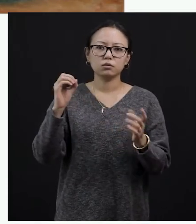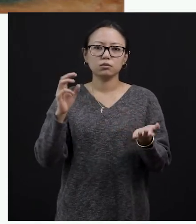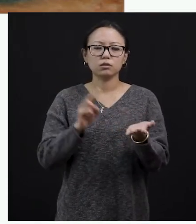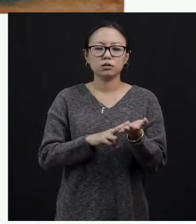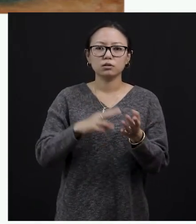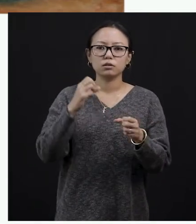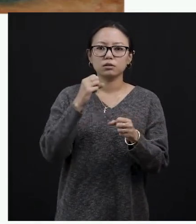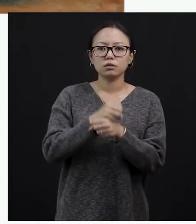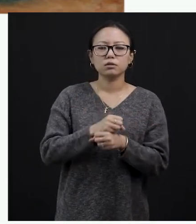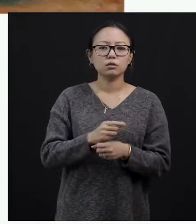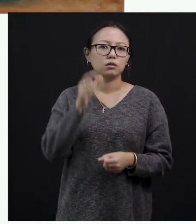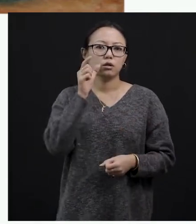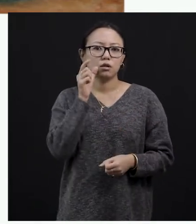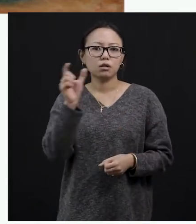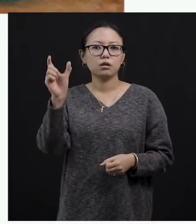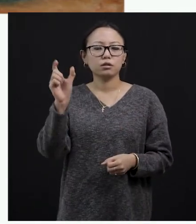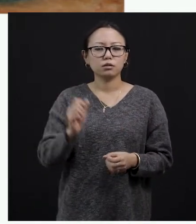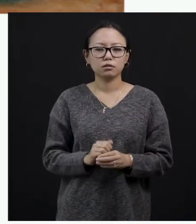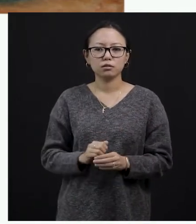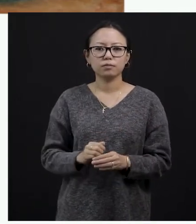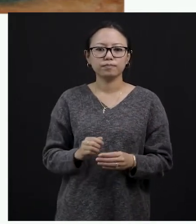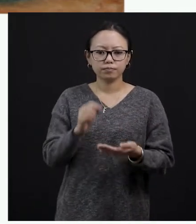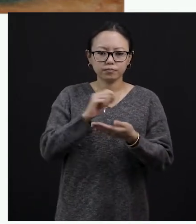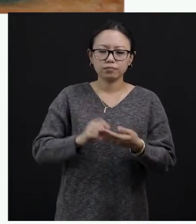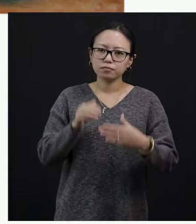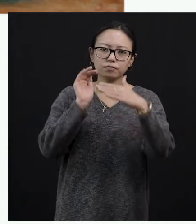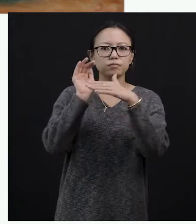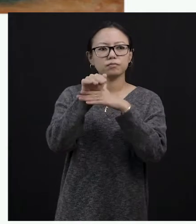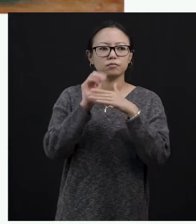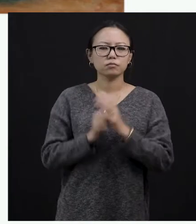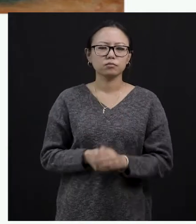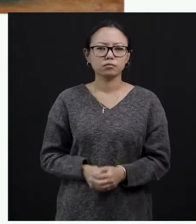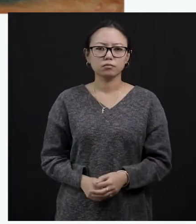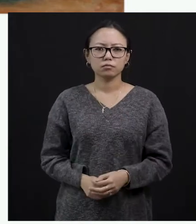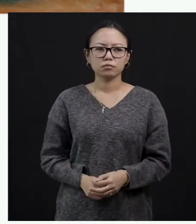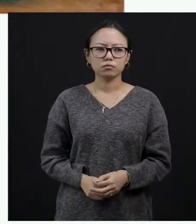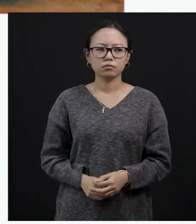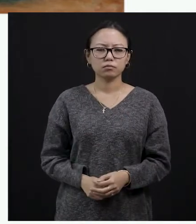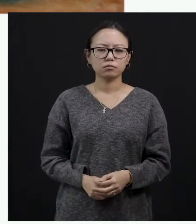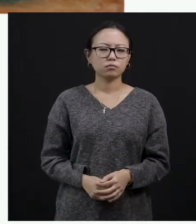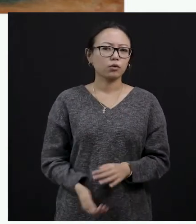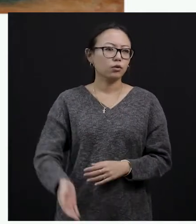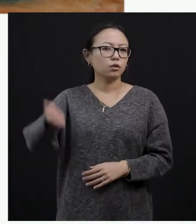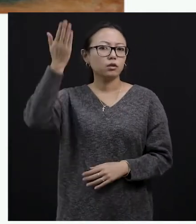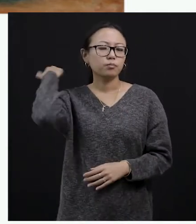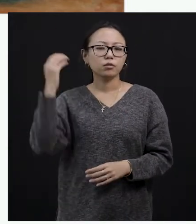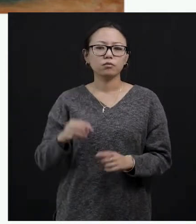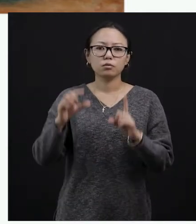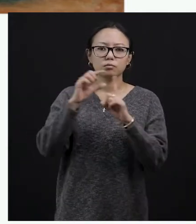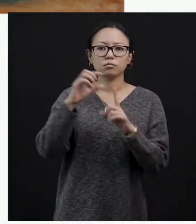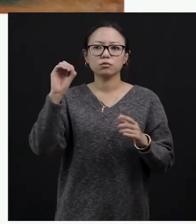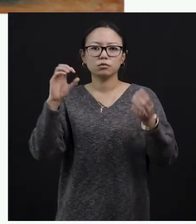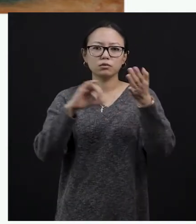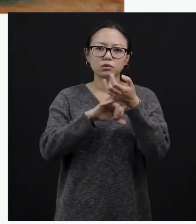So, let me tell you about how the letters were sent earlier before we had a post office.